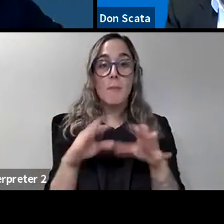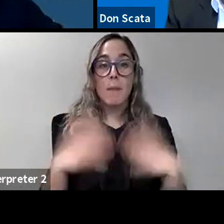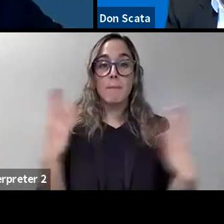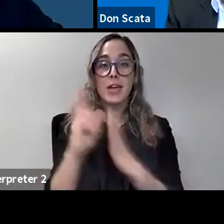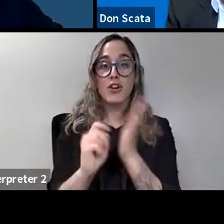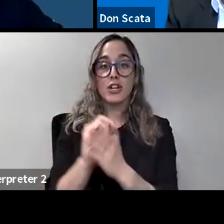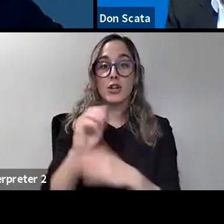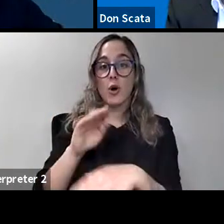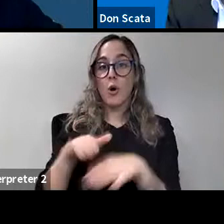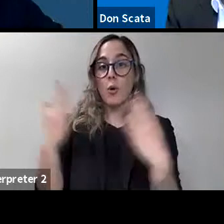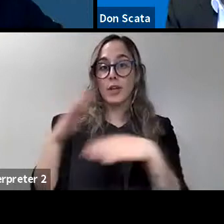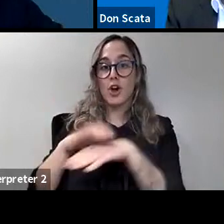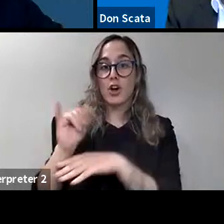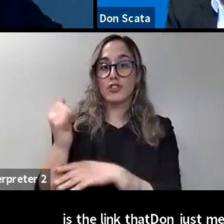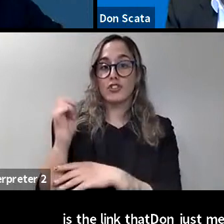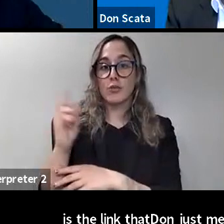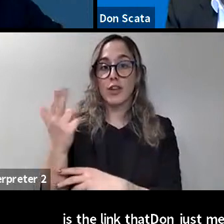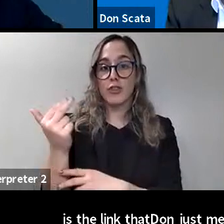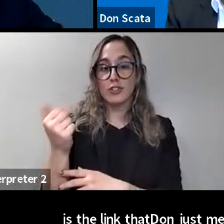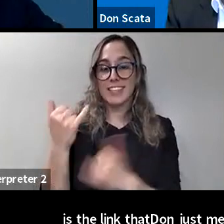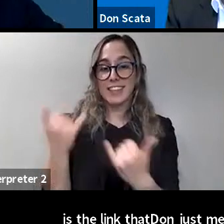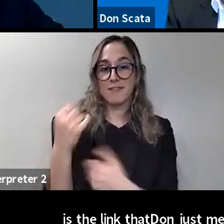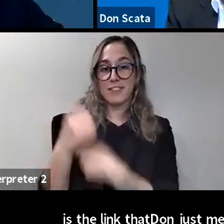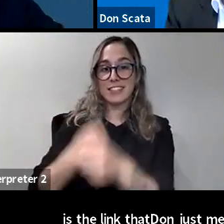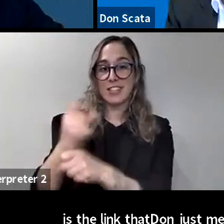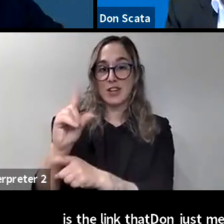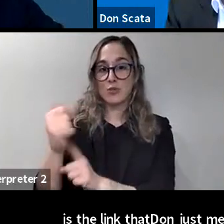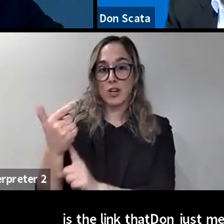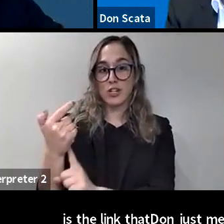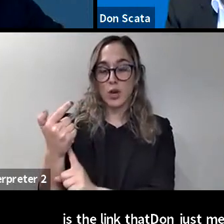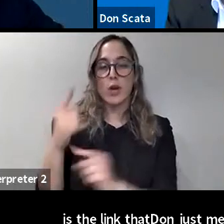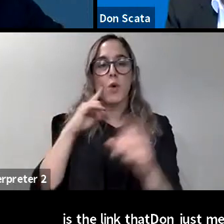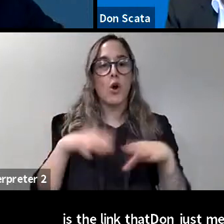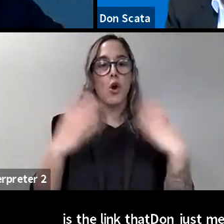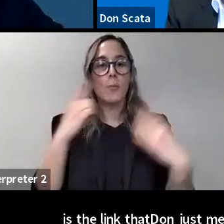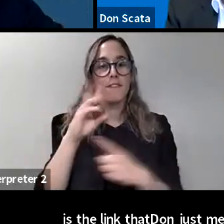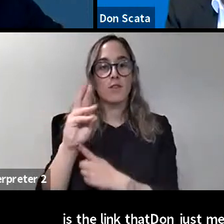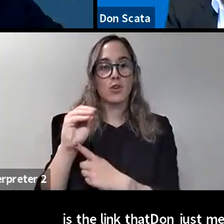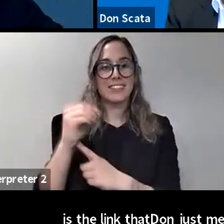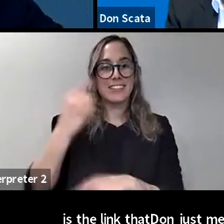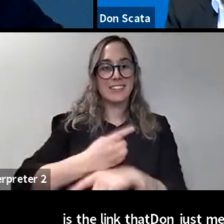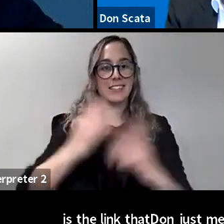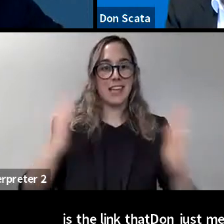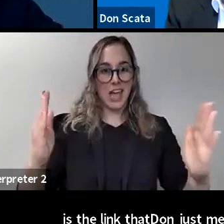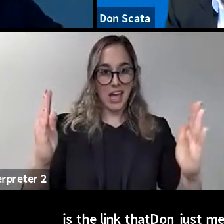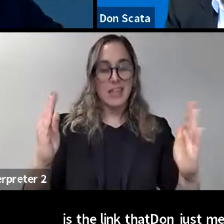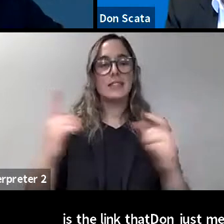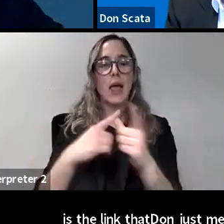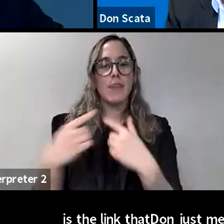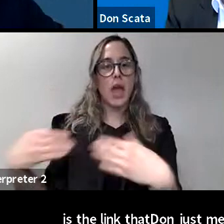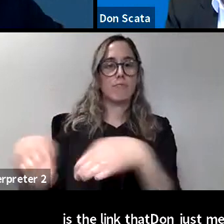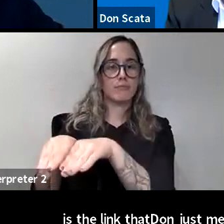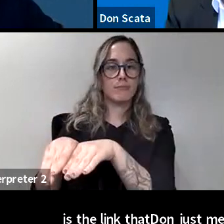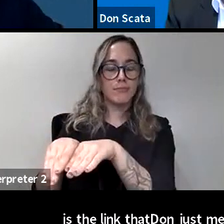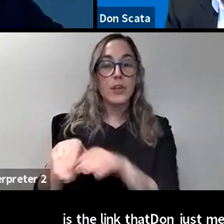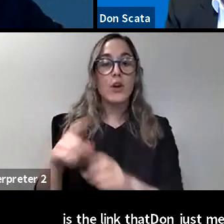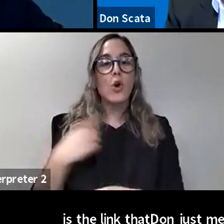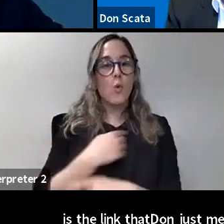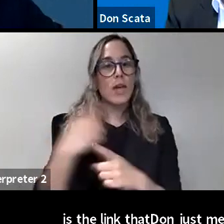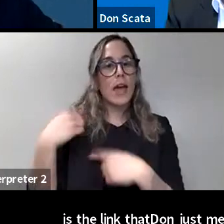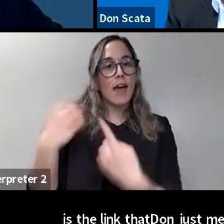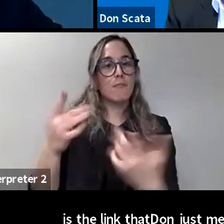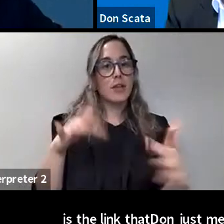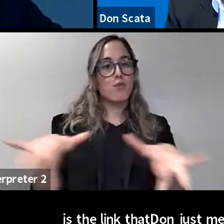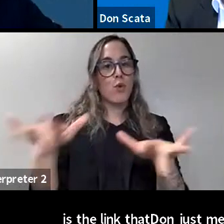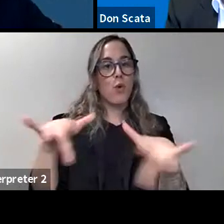January 13th of this year, and it's open for a 60-day period. We have been recording this webinar.